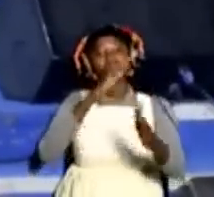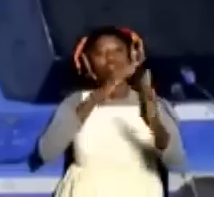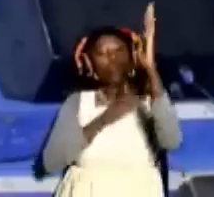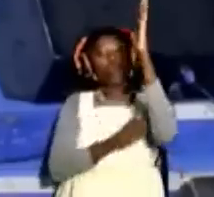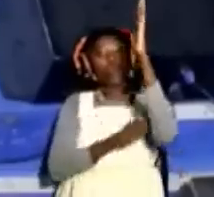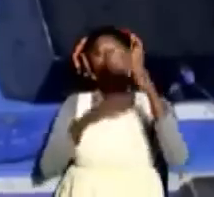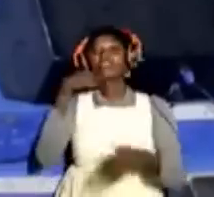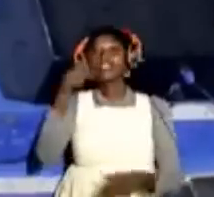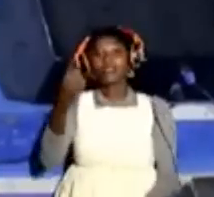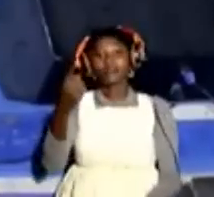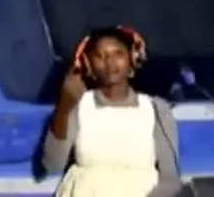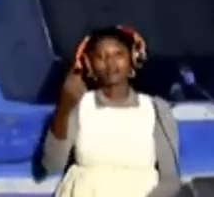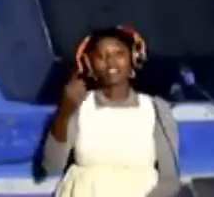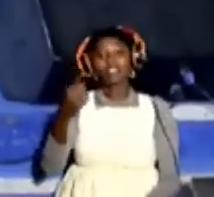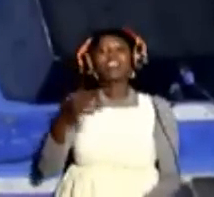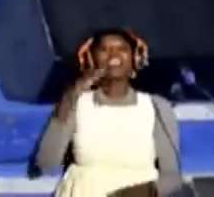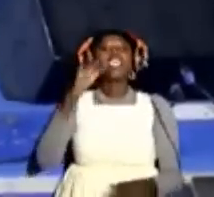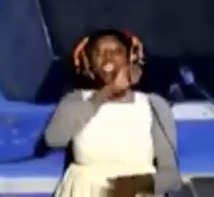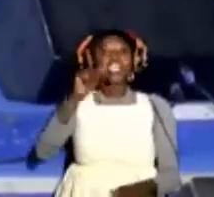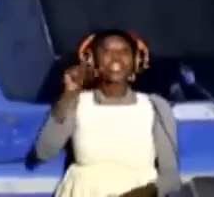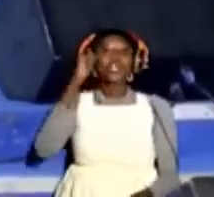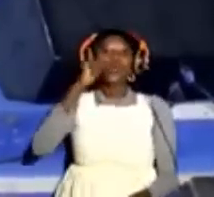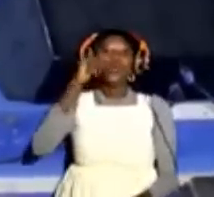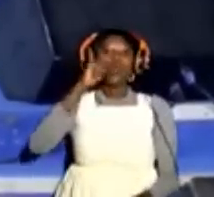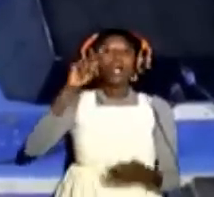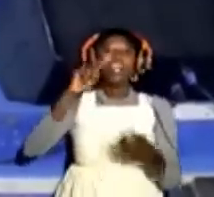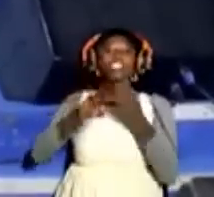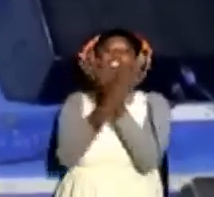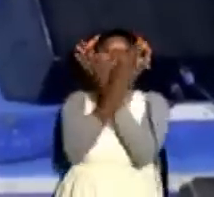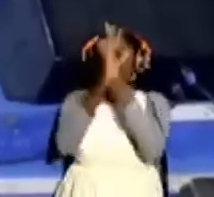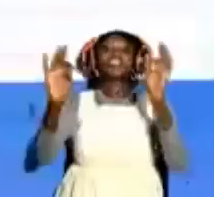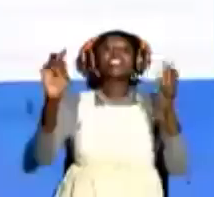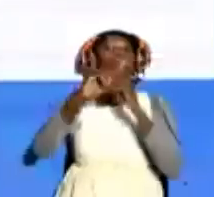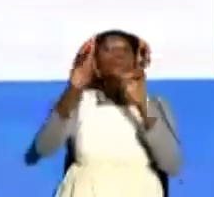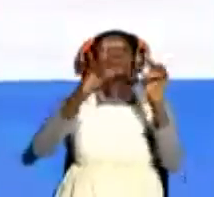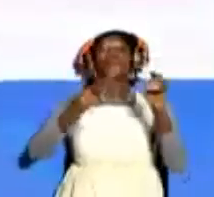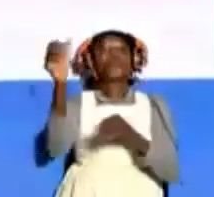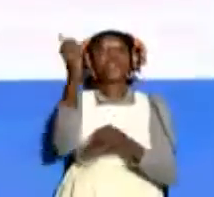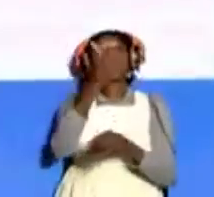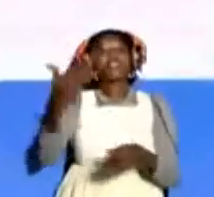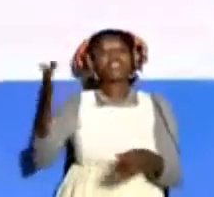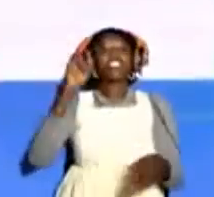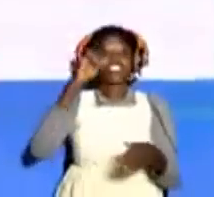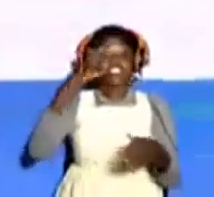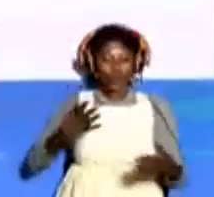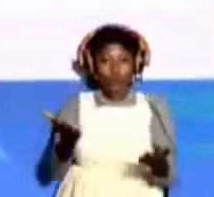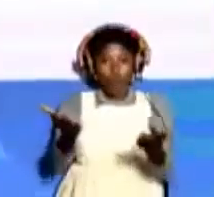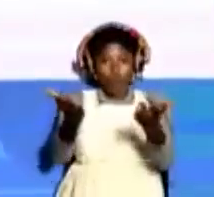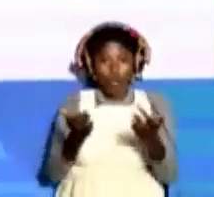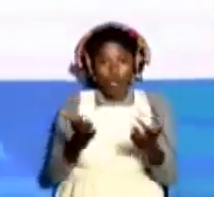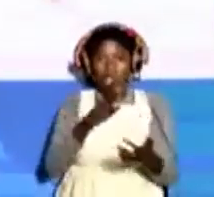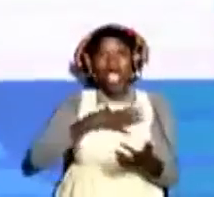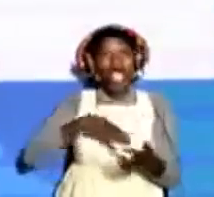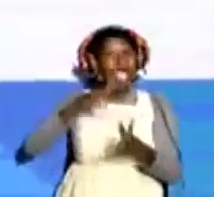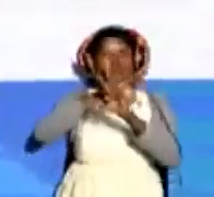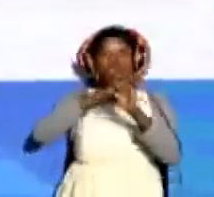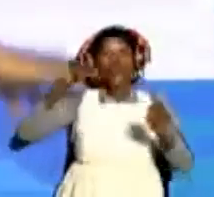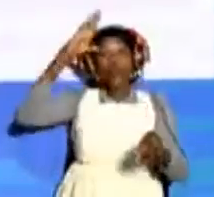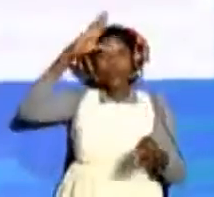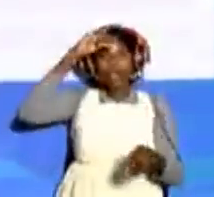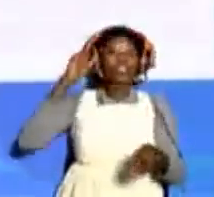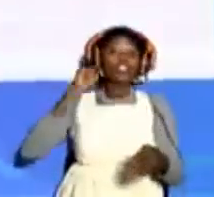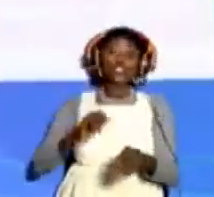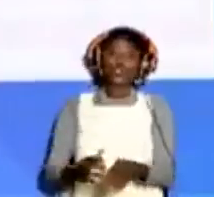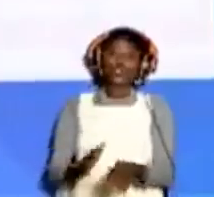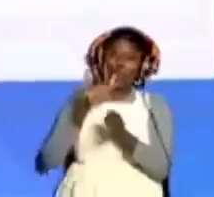God has said, a woman is free to do anything she likes, and no man should oppress any